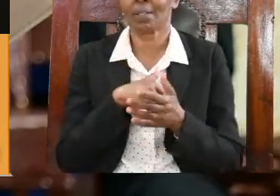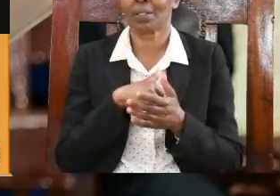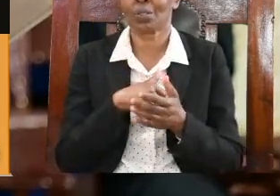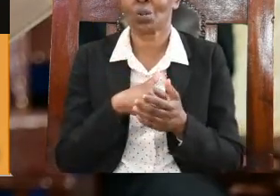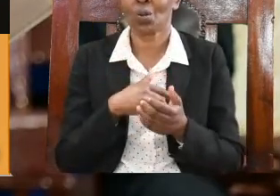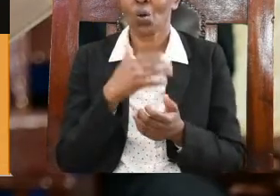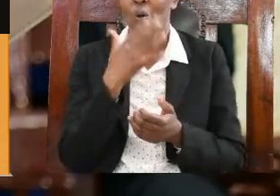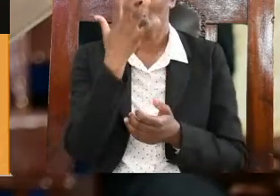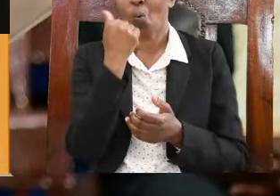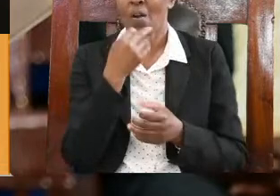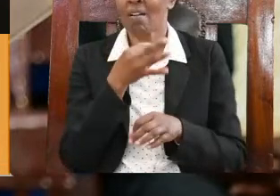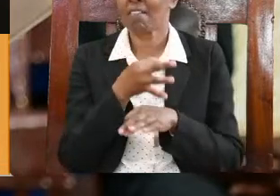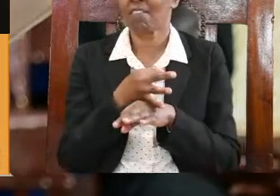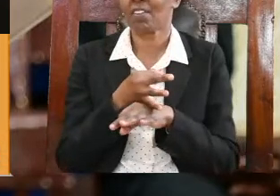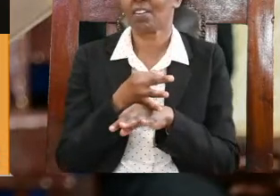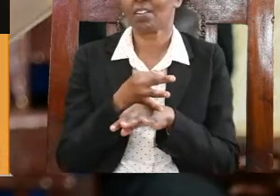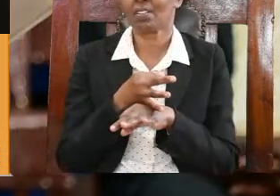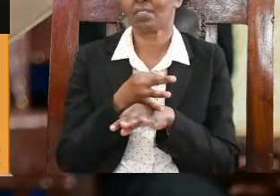the fake